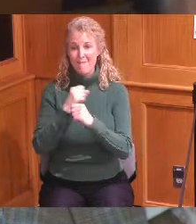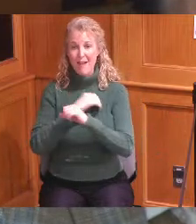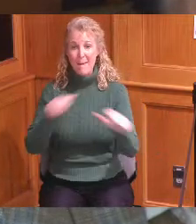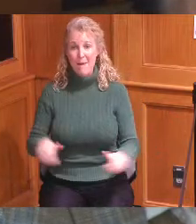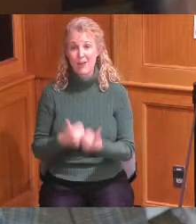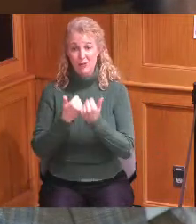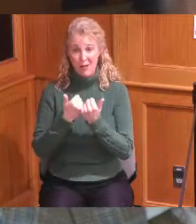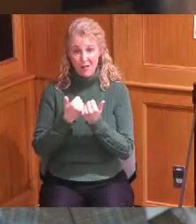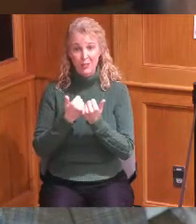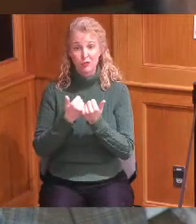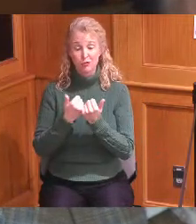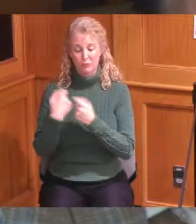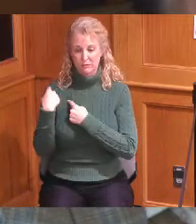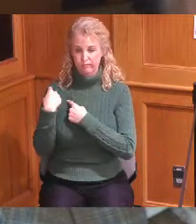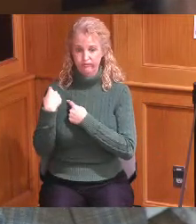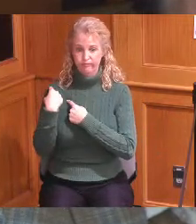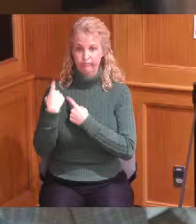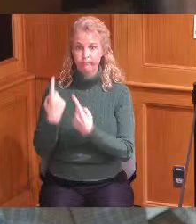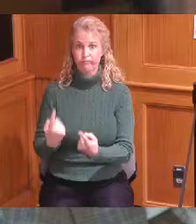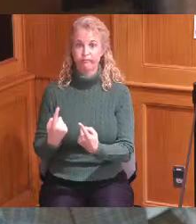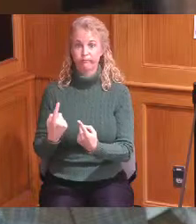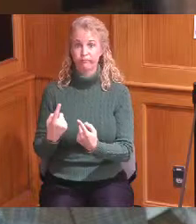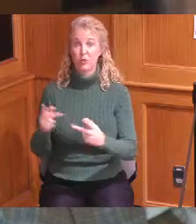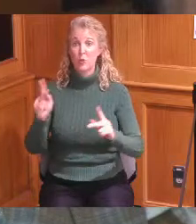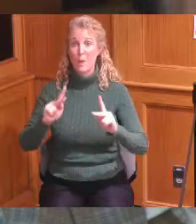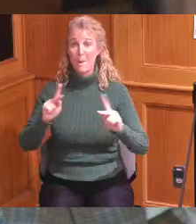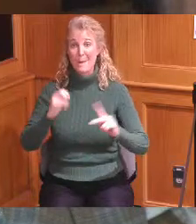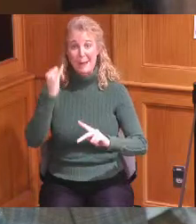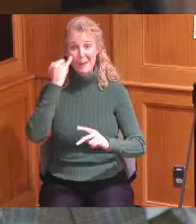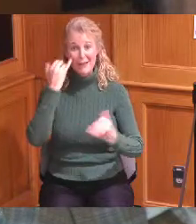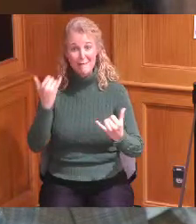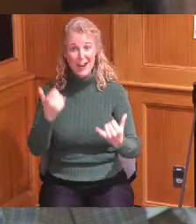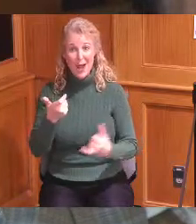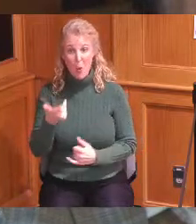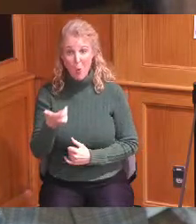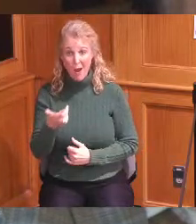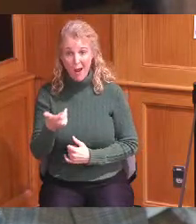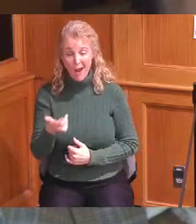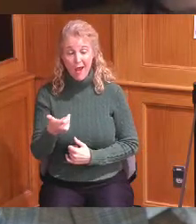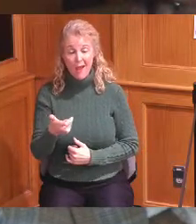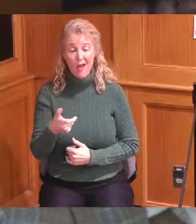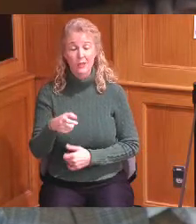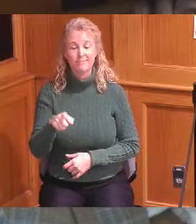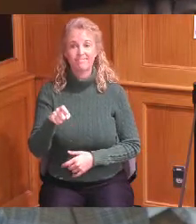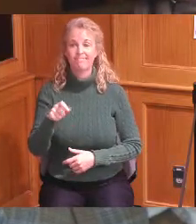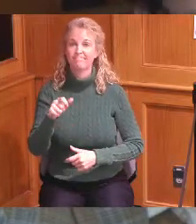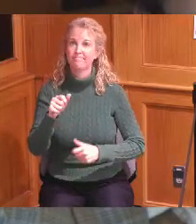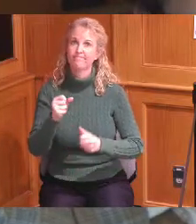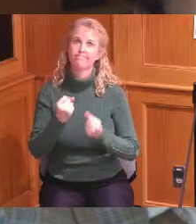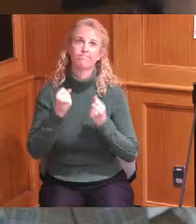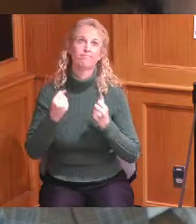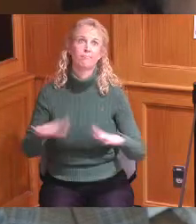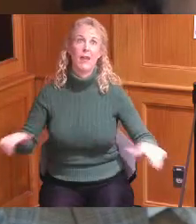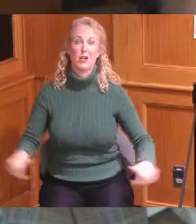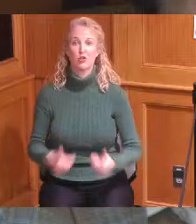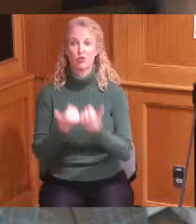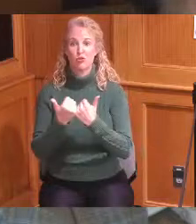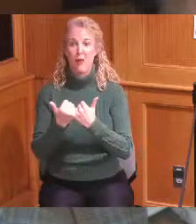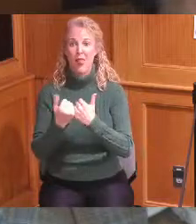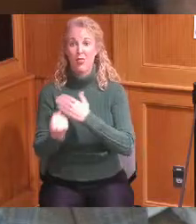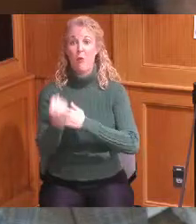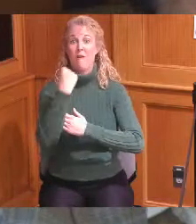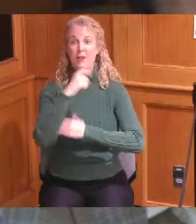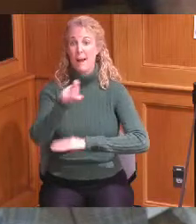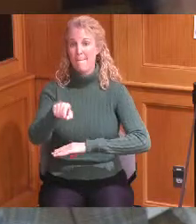challenge for so long. And so I just want people watching to understand what you have to overcome to even get a chance to bid. First,